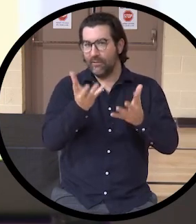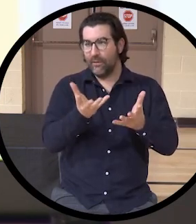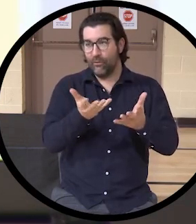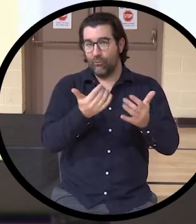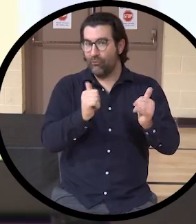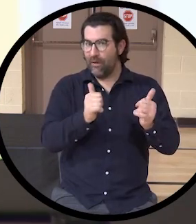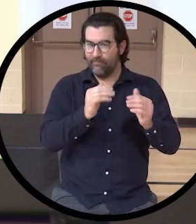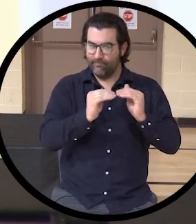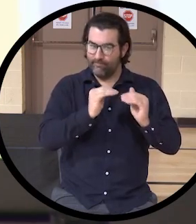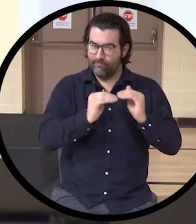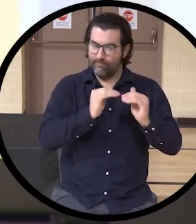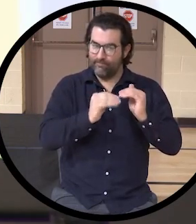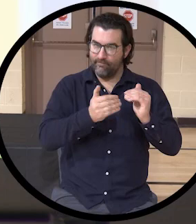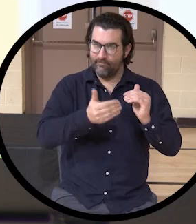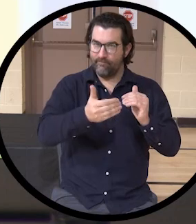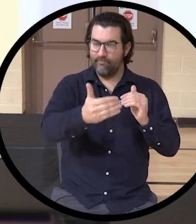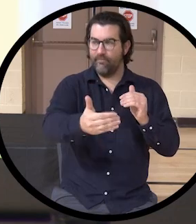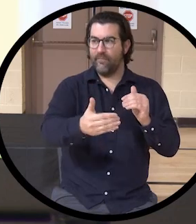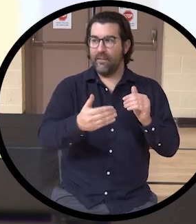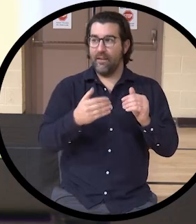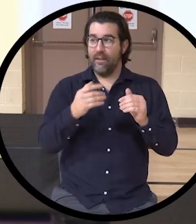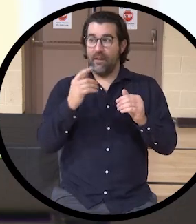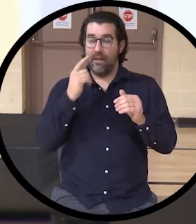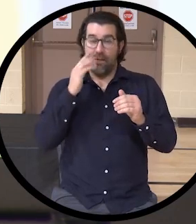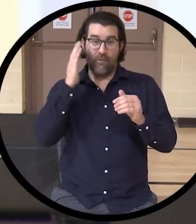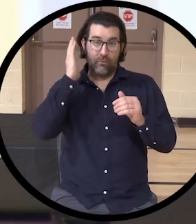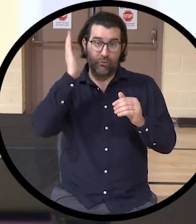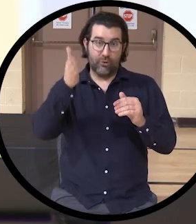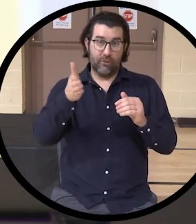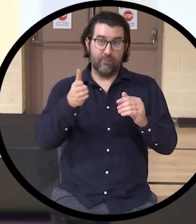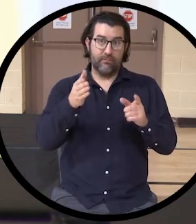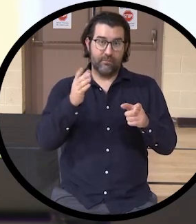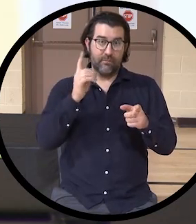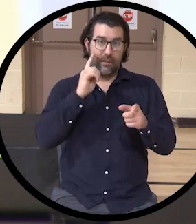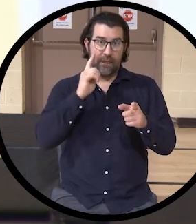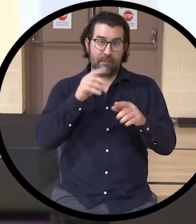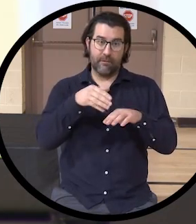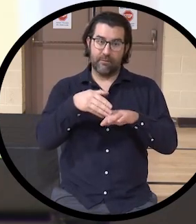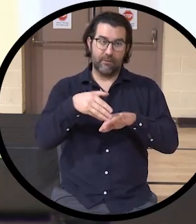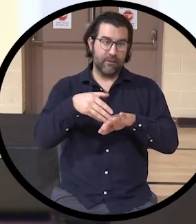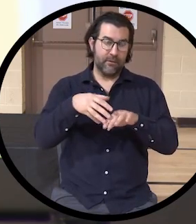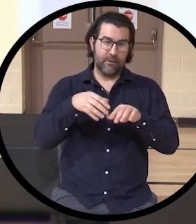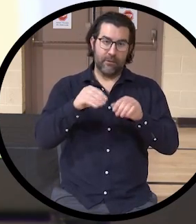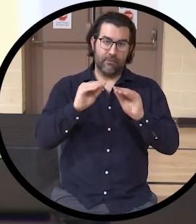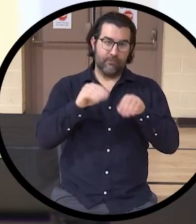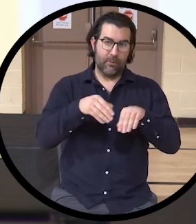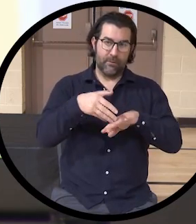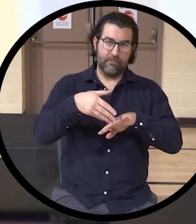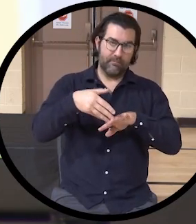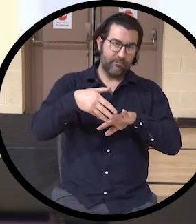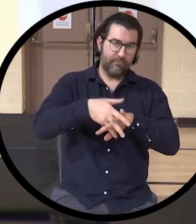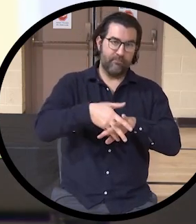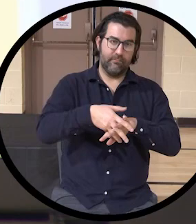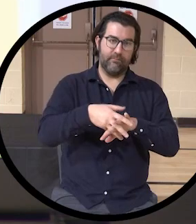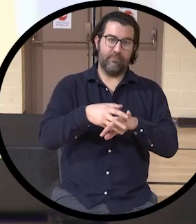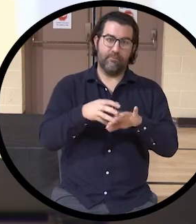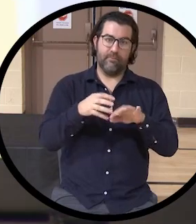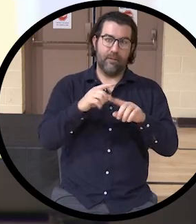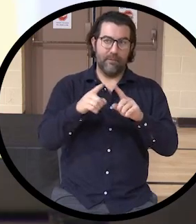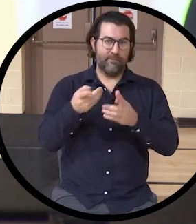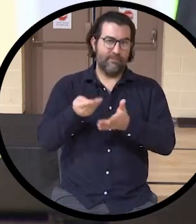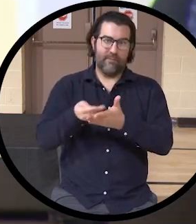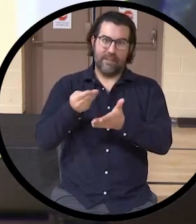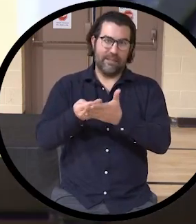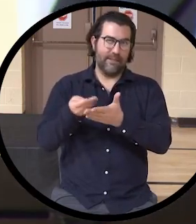bring. In the future, I think it would be great to think about permanent conditions similar to the bus boarding island when funding allows.